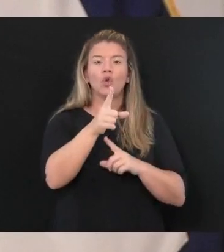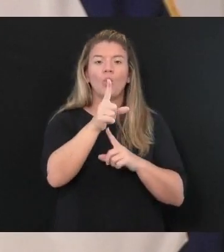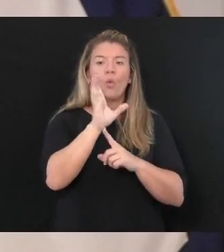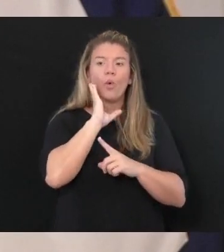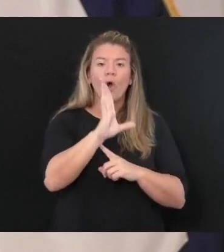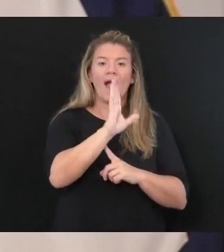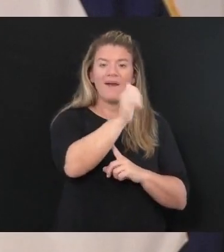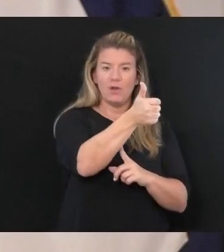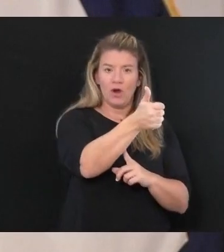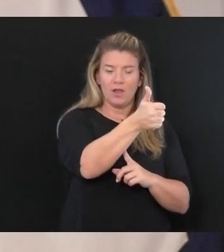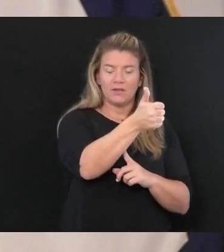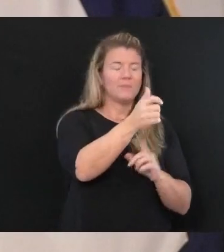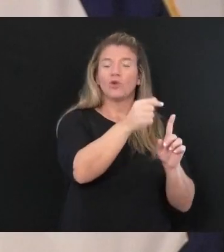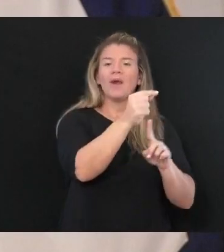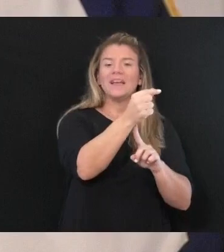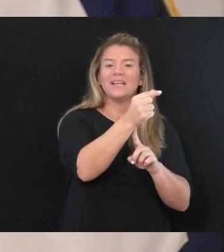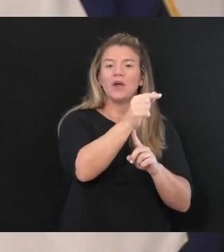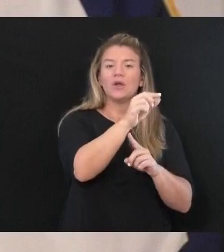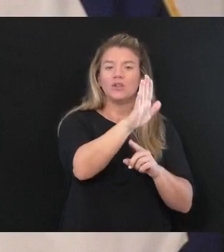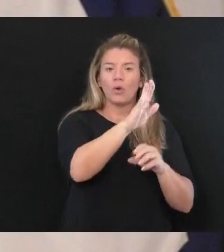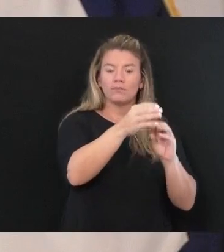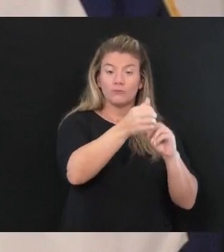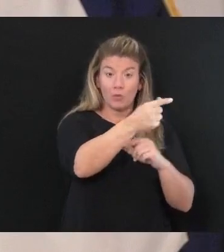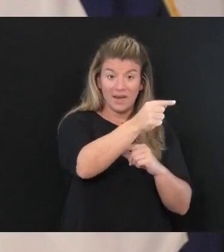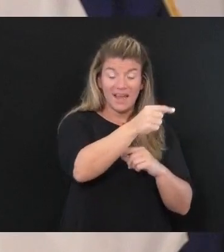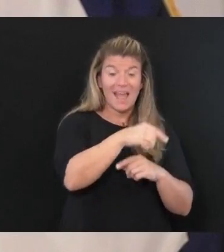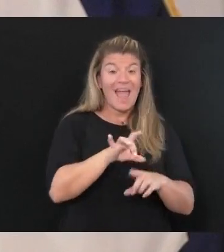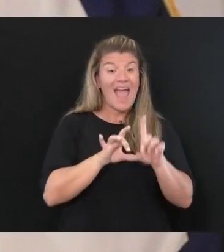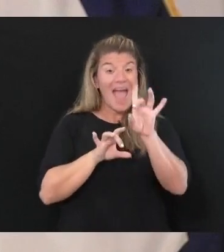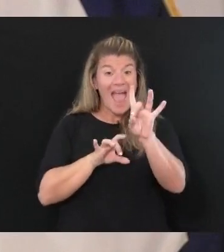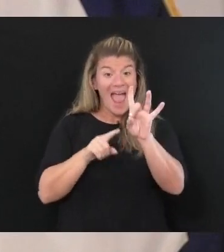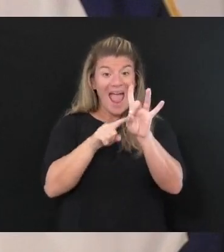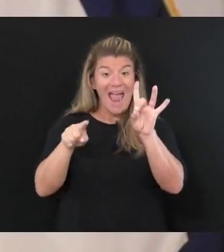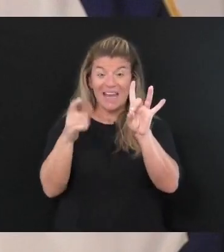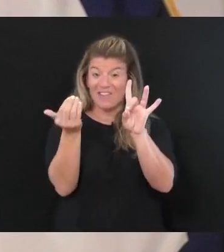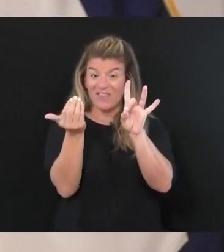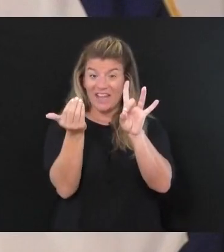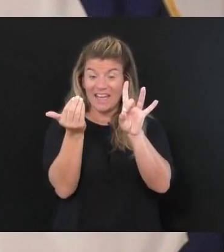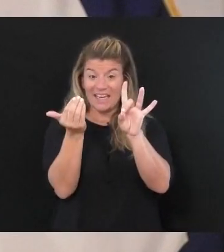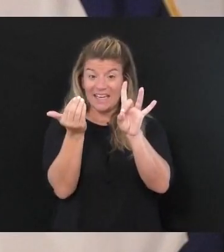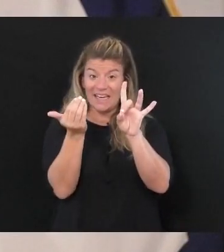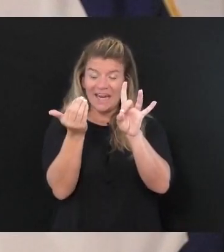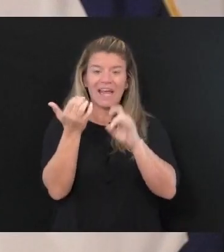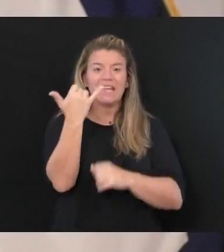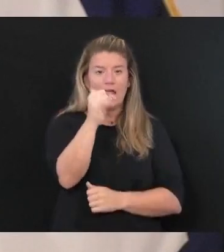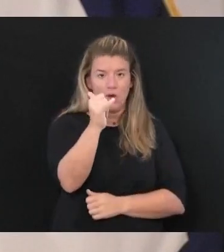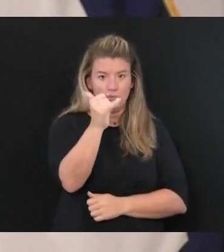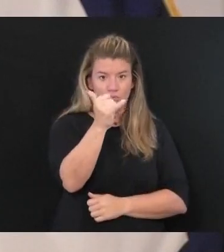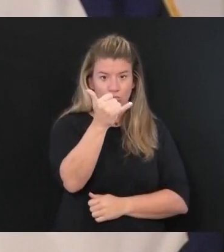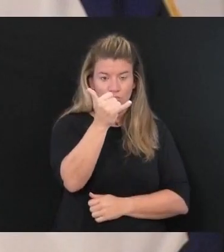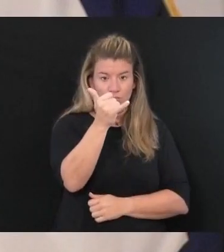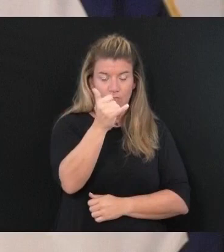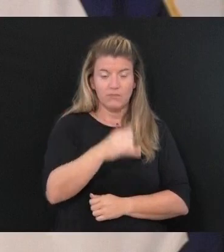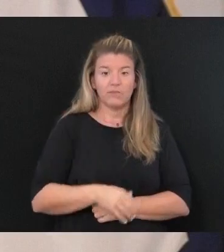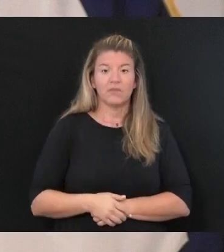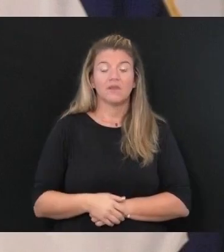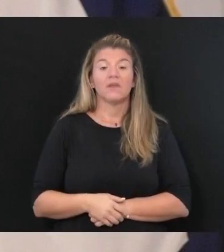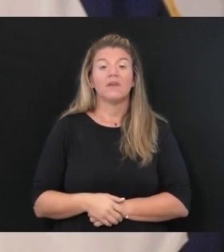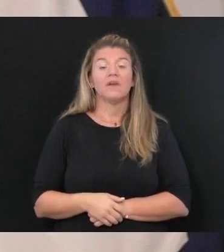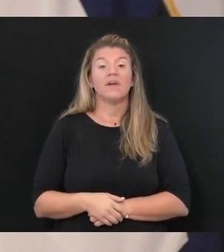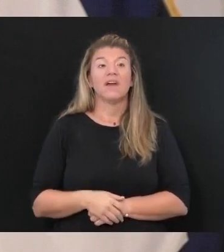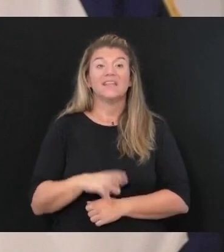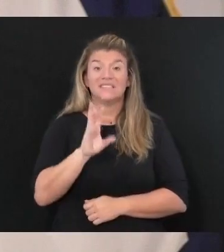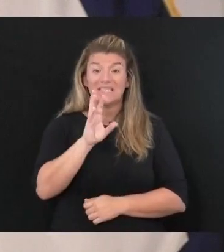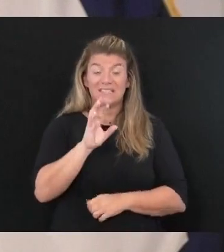green. If you have from 8 to 15, you will be ranked as yellow. If you have